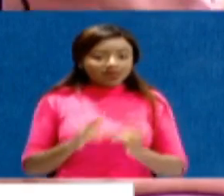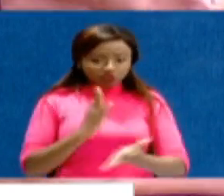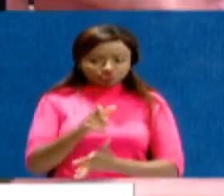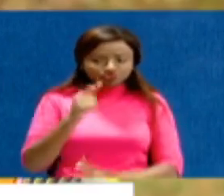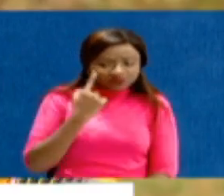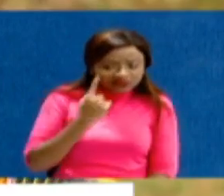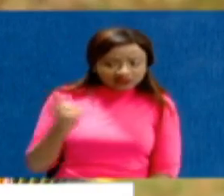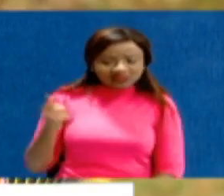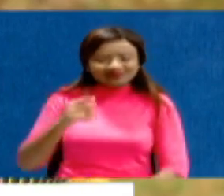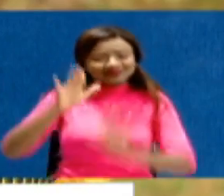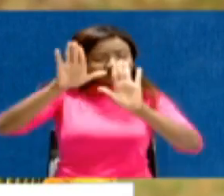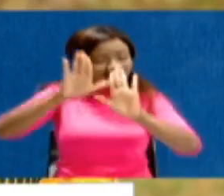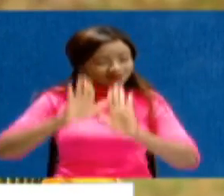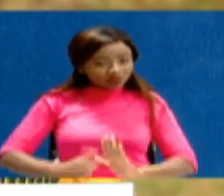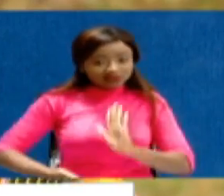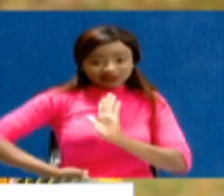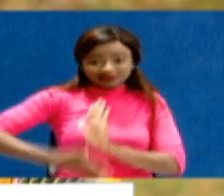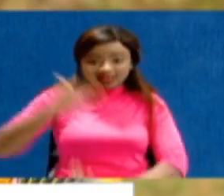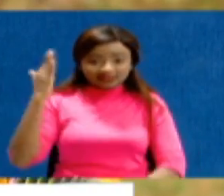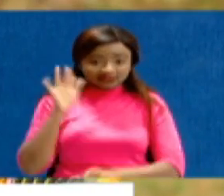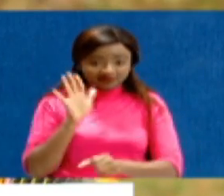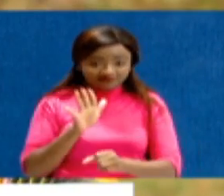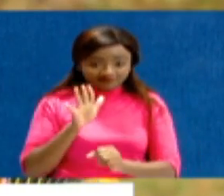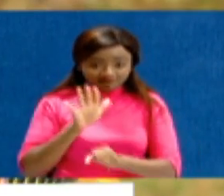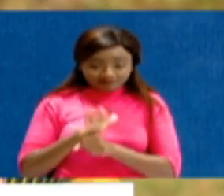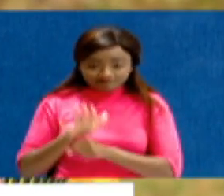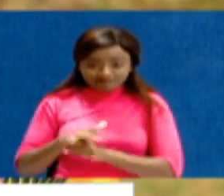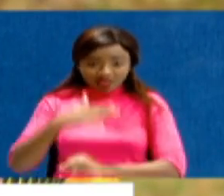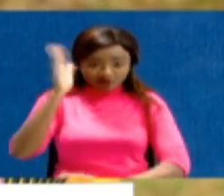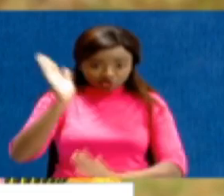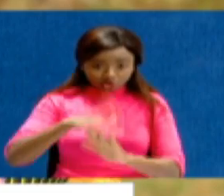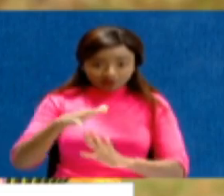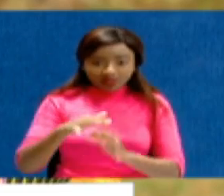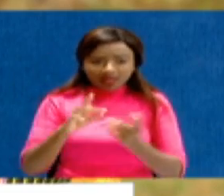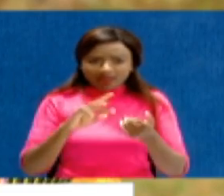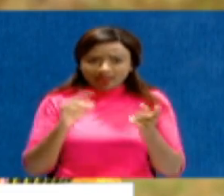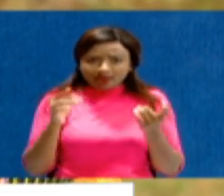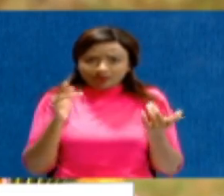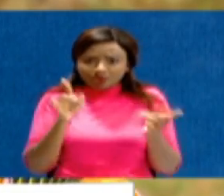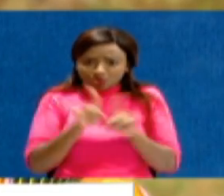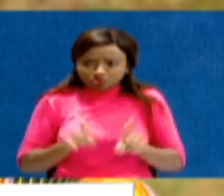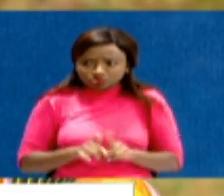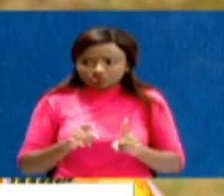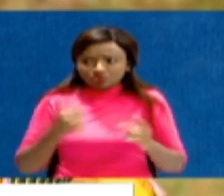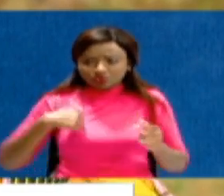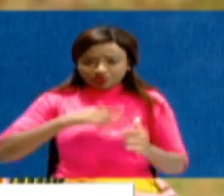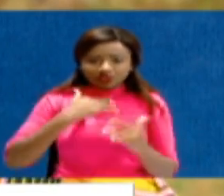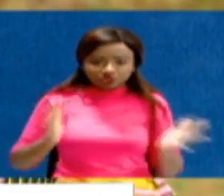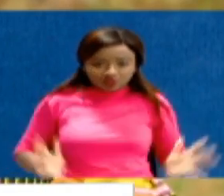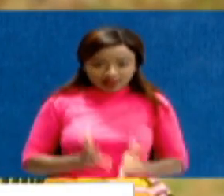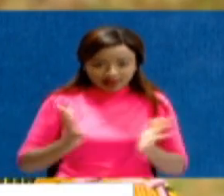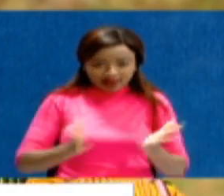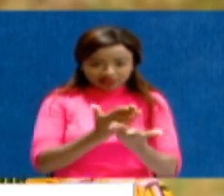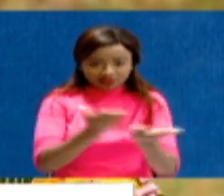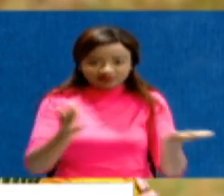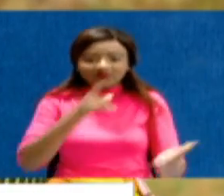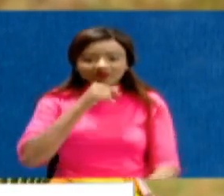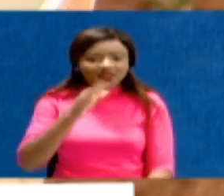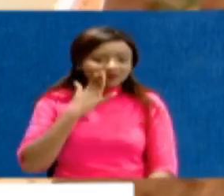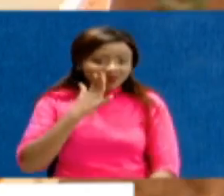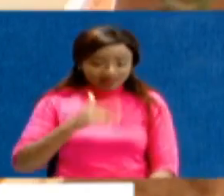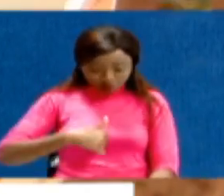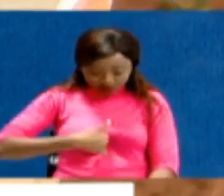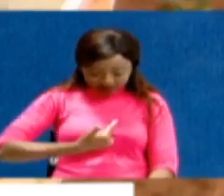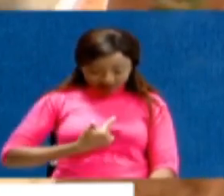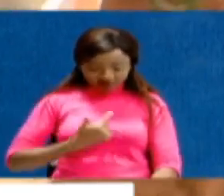you find with some parents. And maybe what we need to urge is that we need to also have a sense of urgency. Because if you